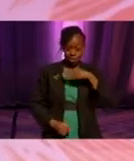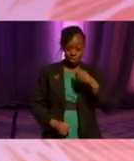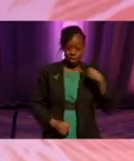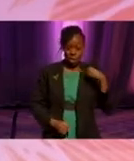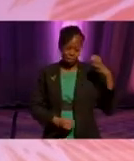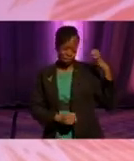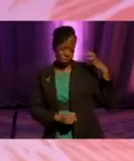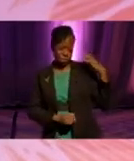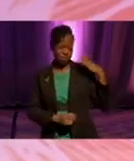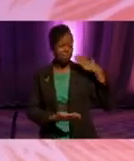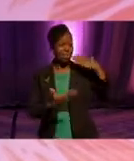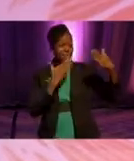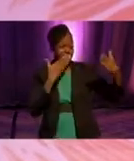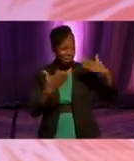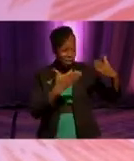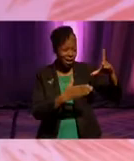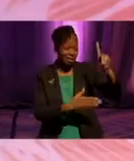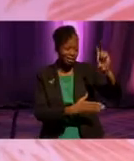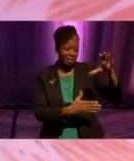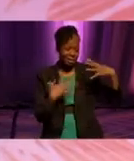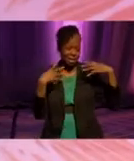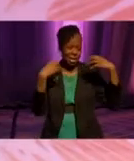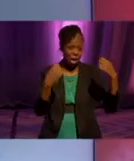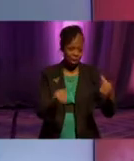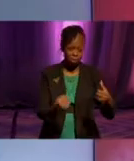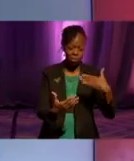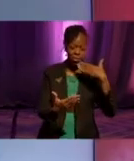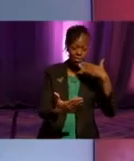thank DC Health. Let's give them a big round of applause.